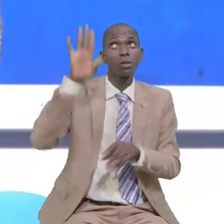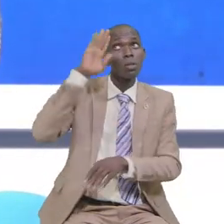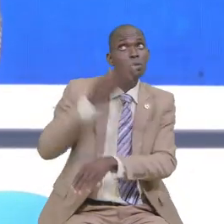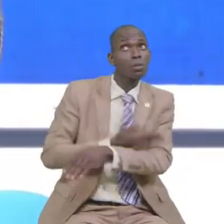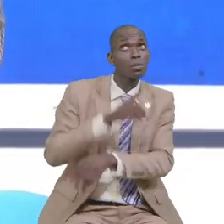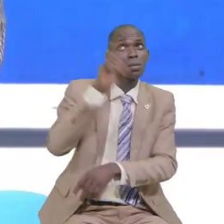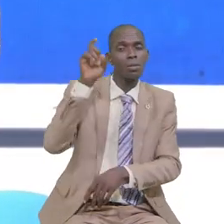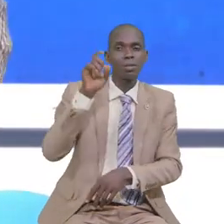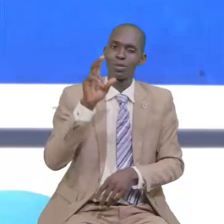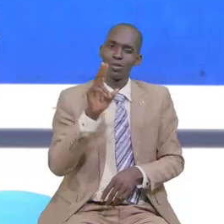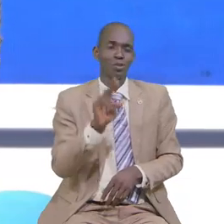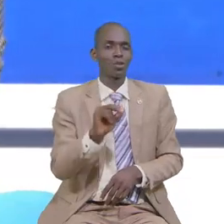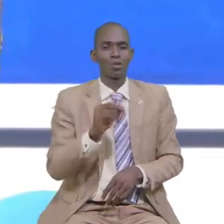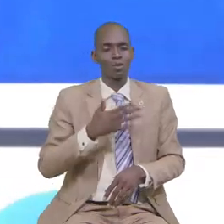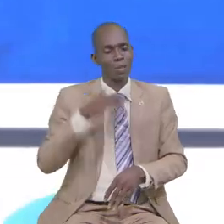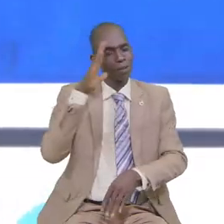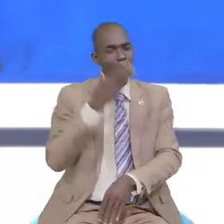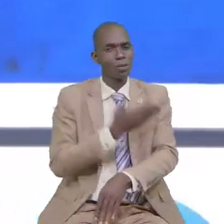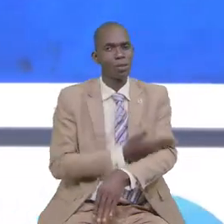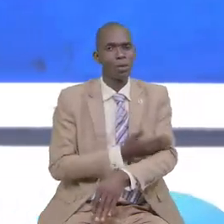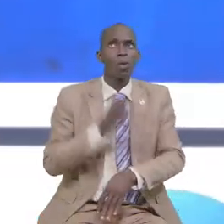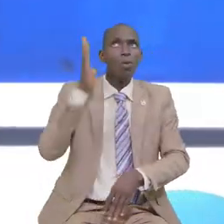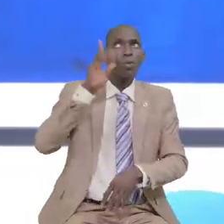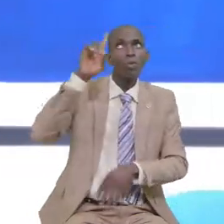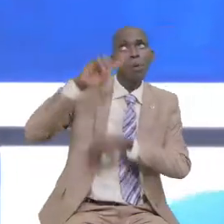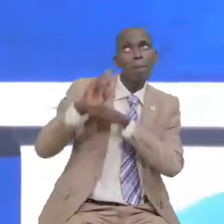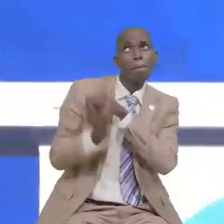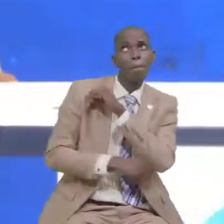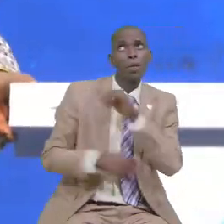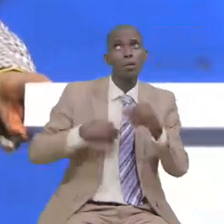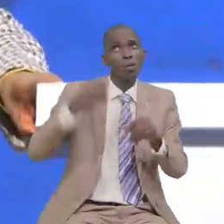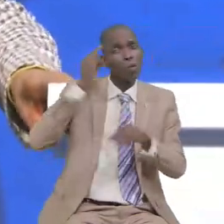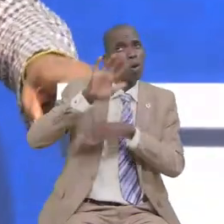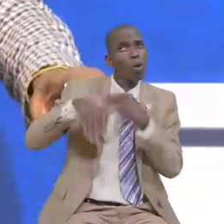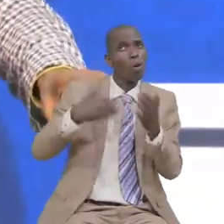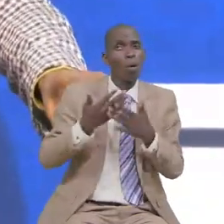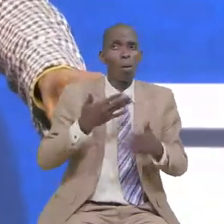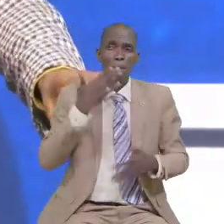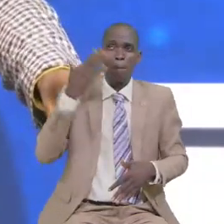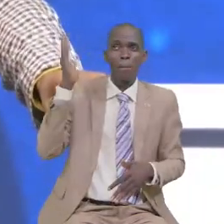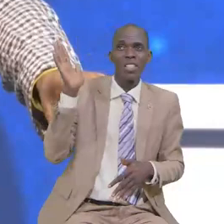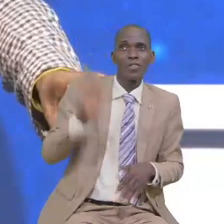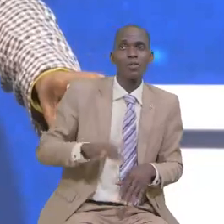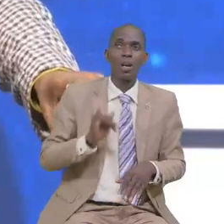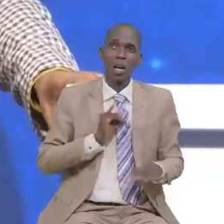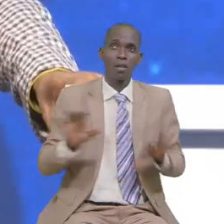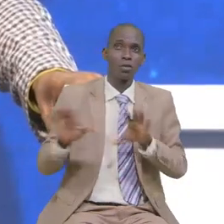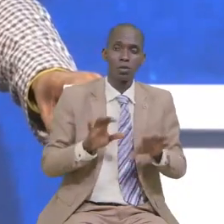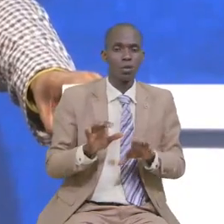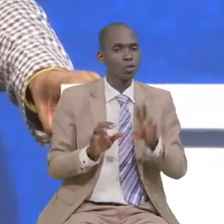No, son. Will you punish me for all the evil I've done? No, my son.